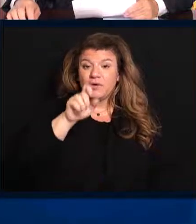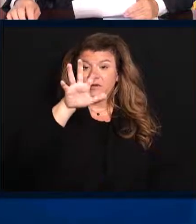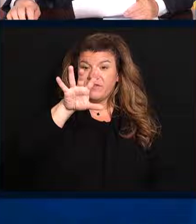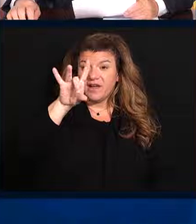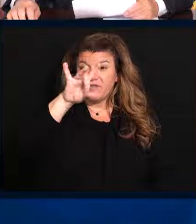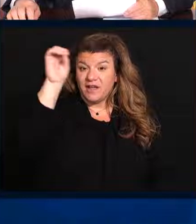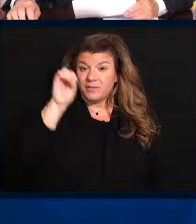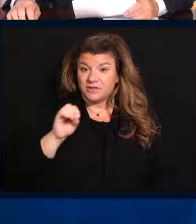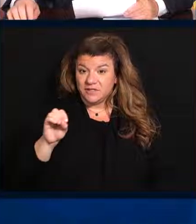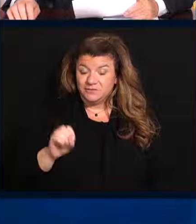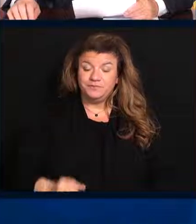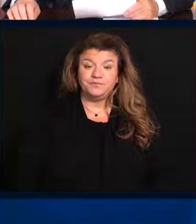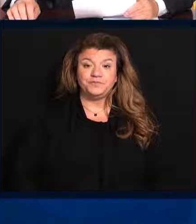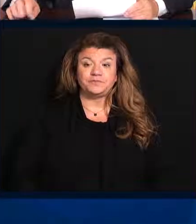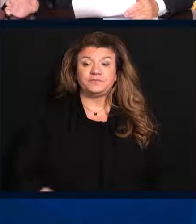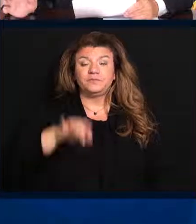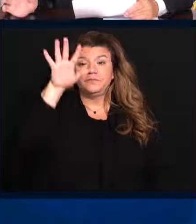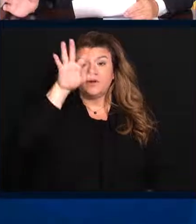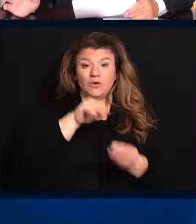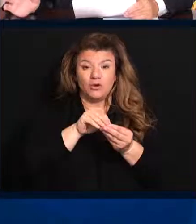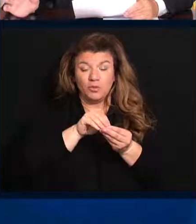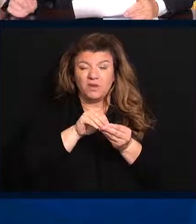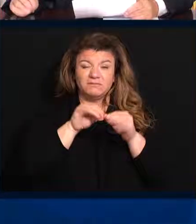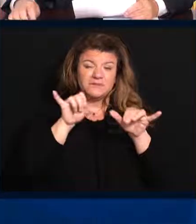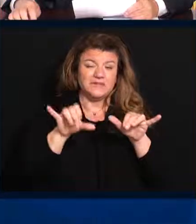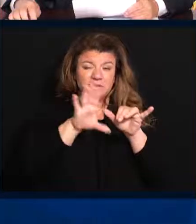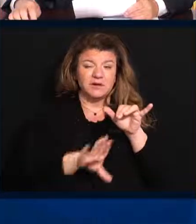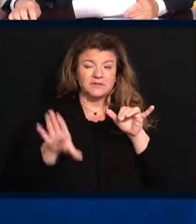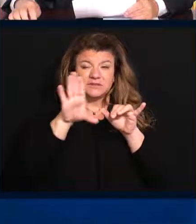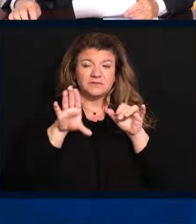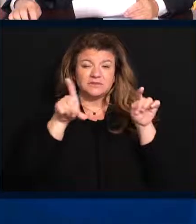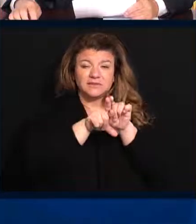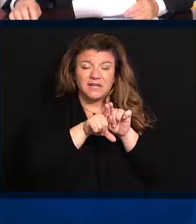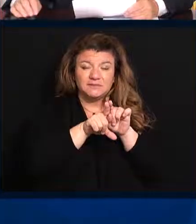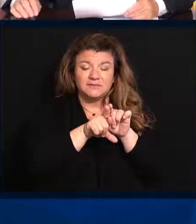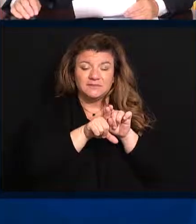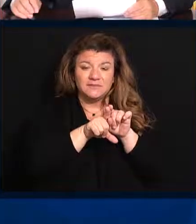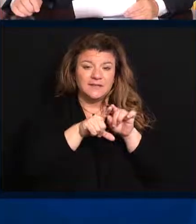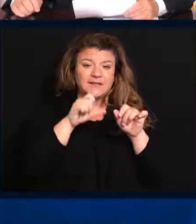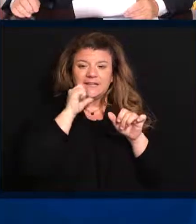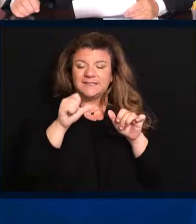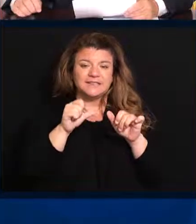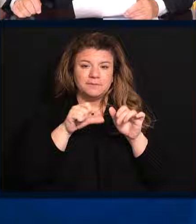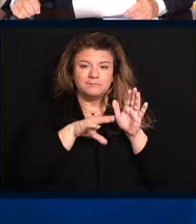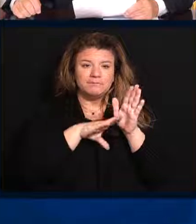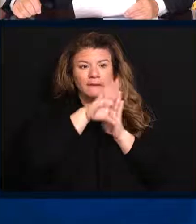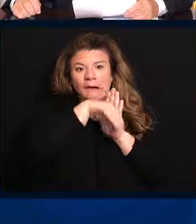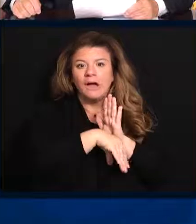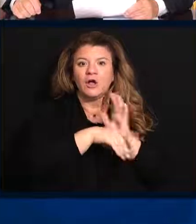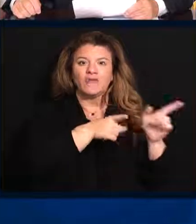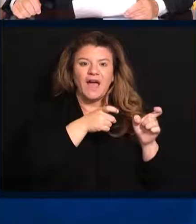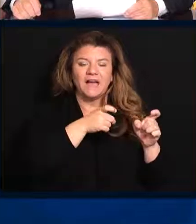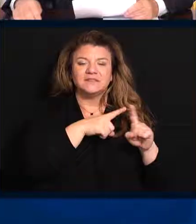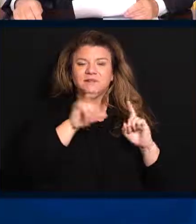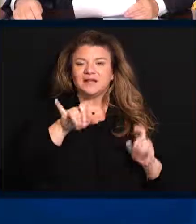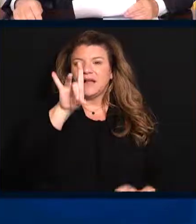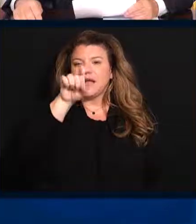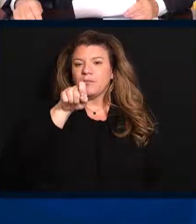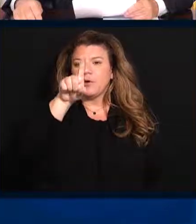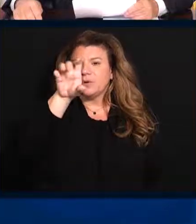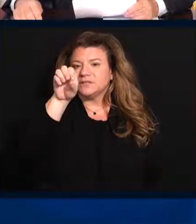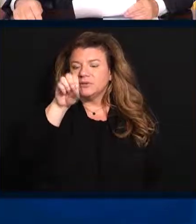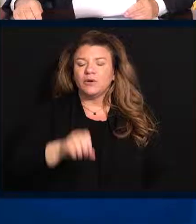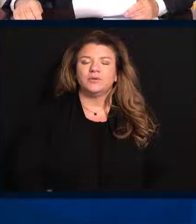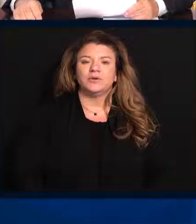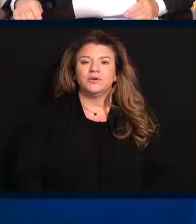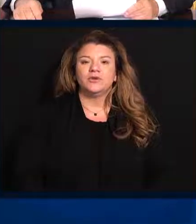11.58%. Our cumulative stays about the same because it doesn't move but very slowly, 8.10.